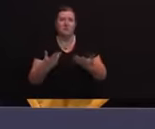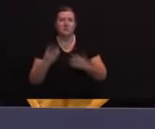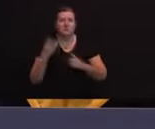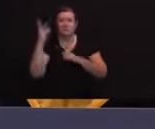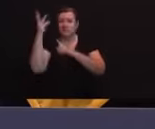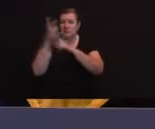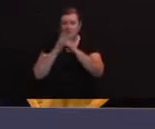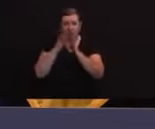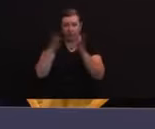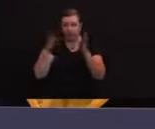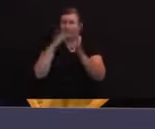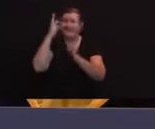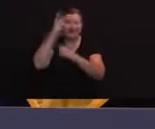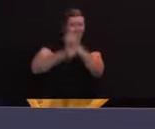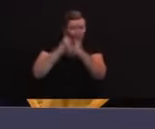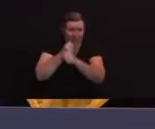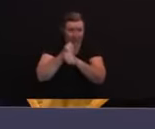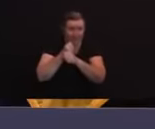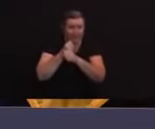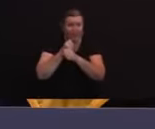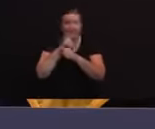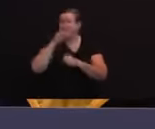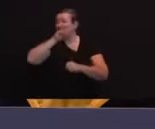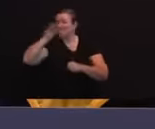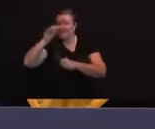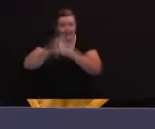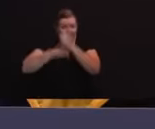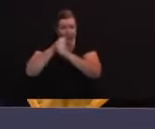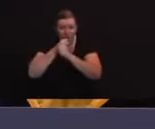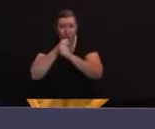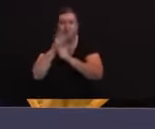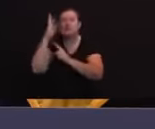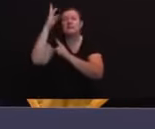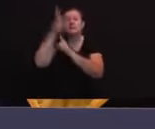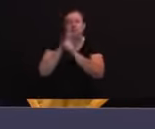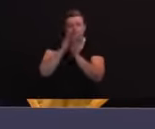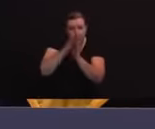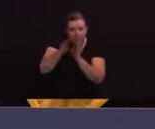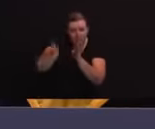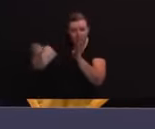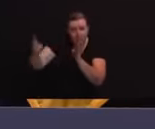decades, not a lifetime, but it's right here, right now. Alex, over to you real quick.